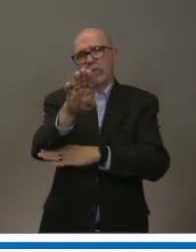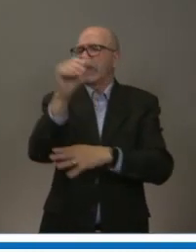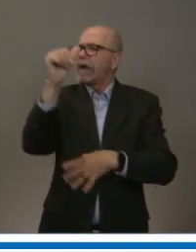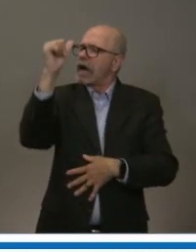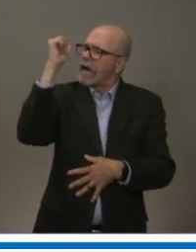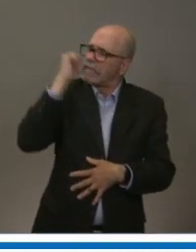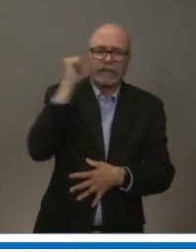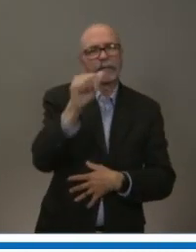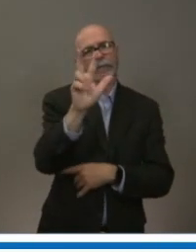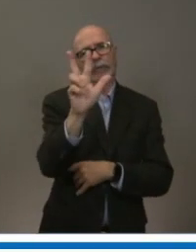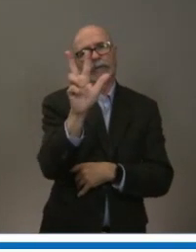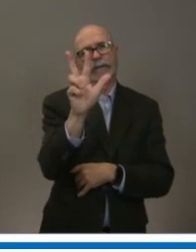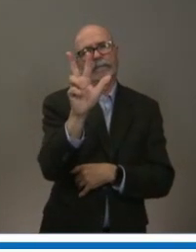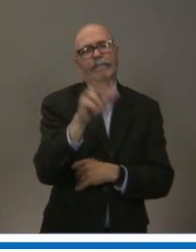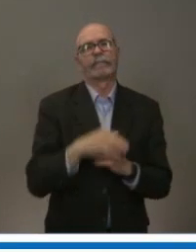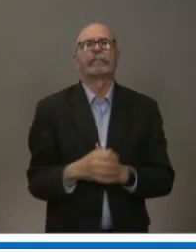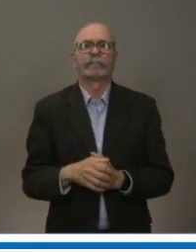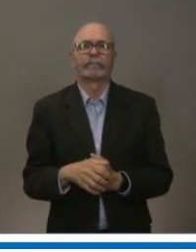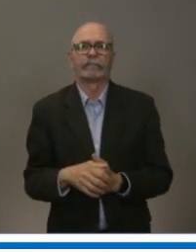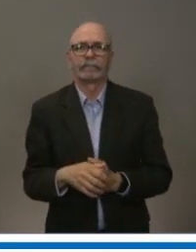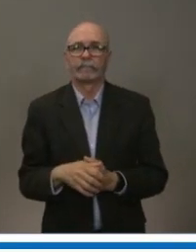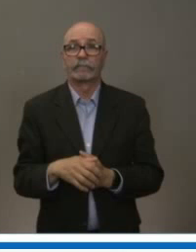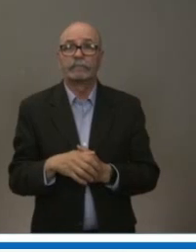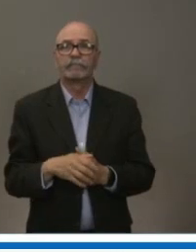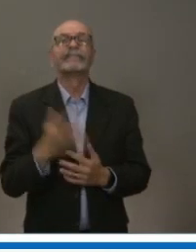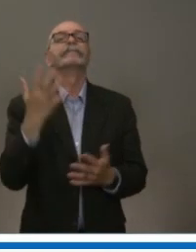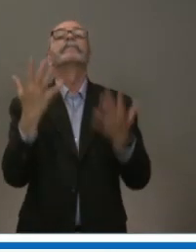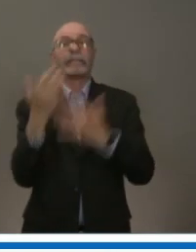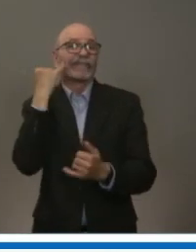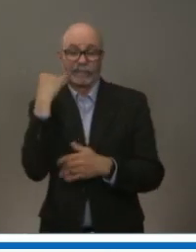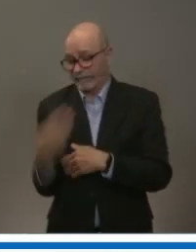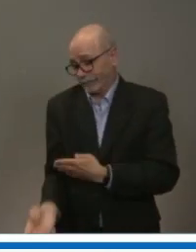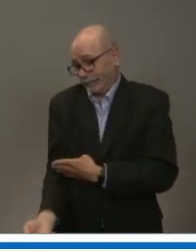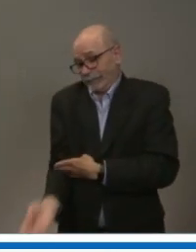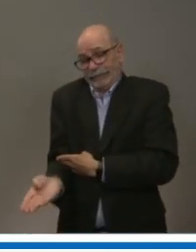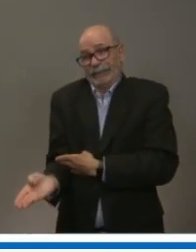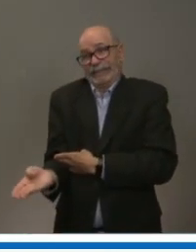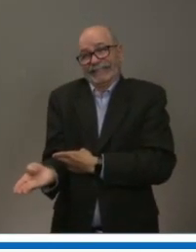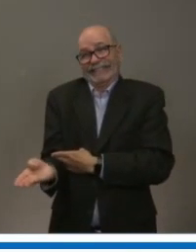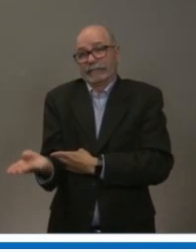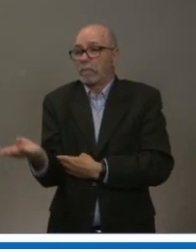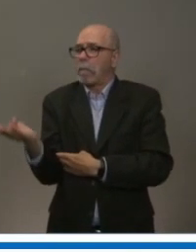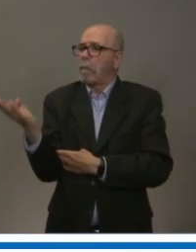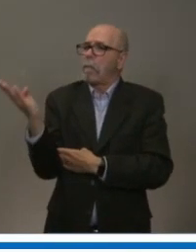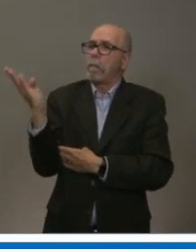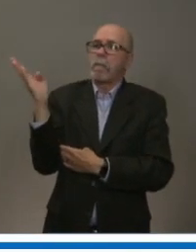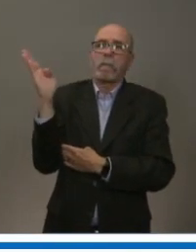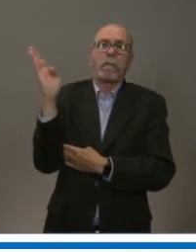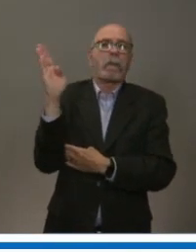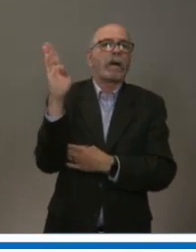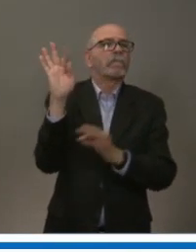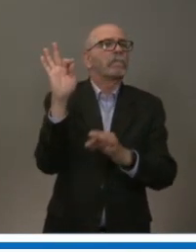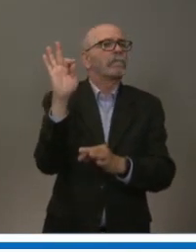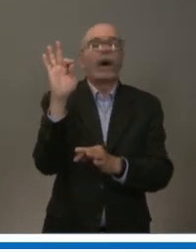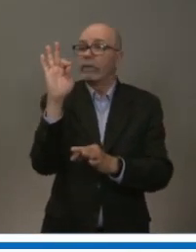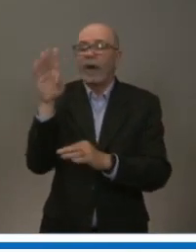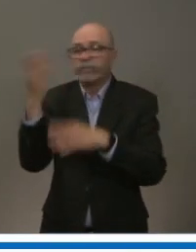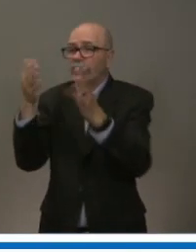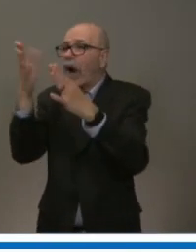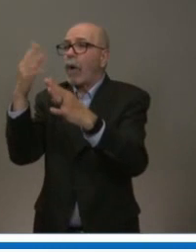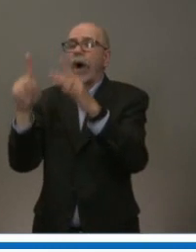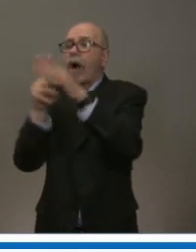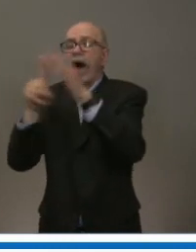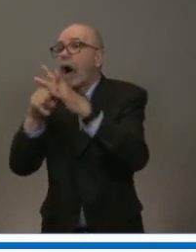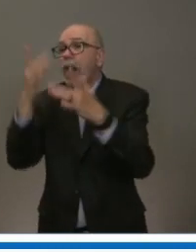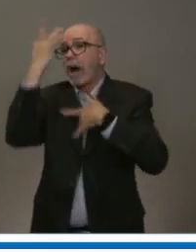happen later on in the morning or even in the early afternoon each day that people may hear about, but we